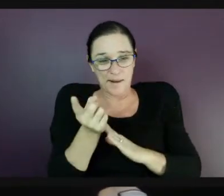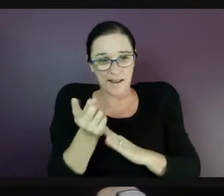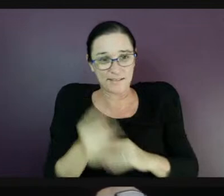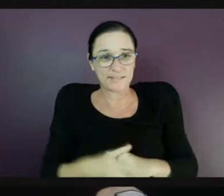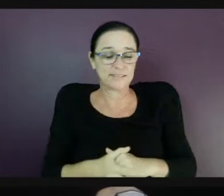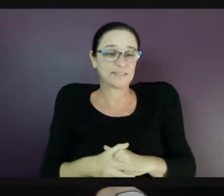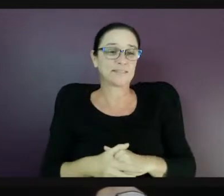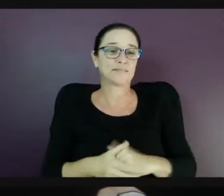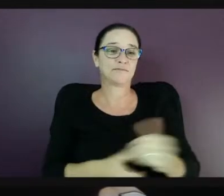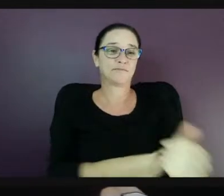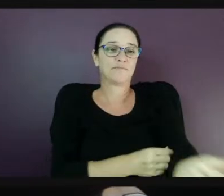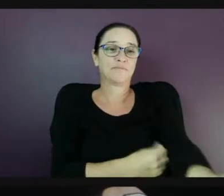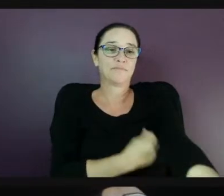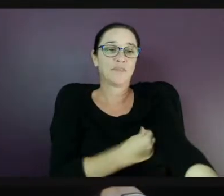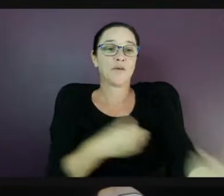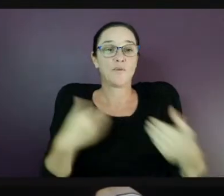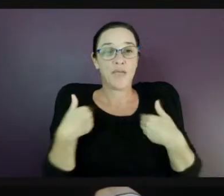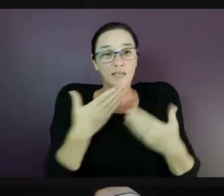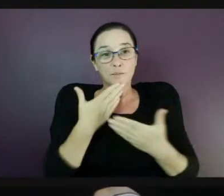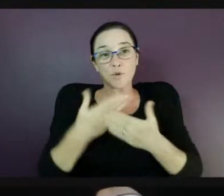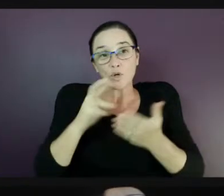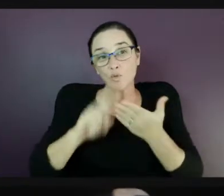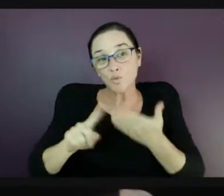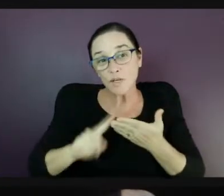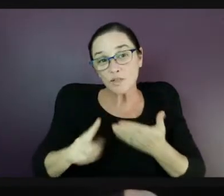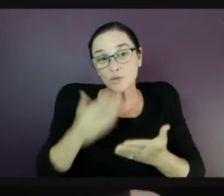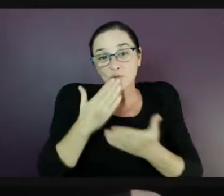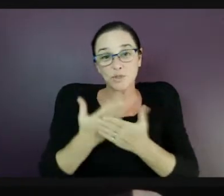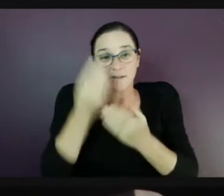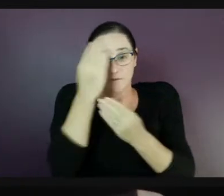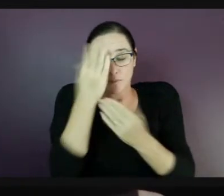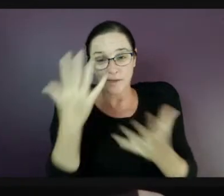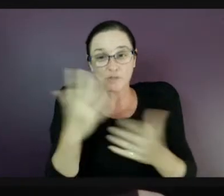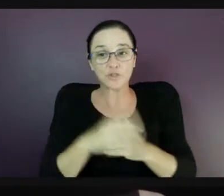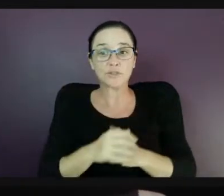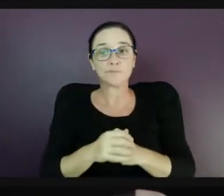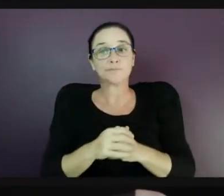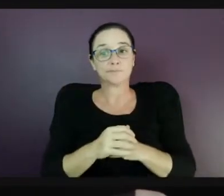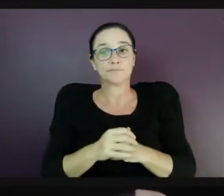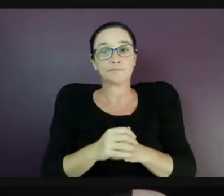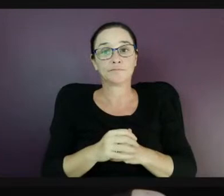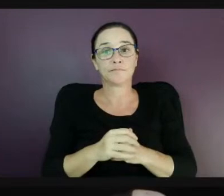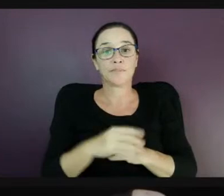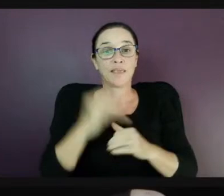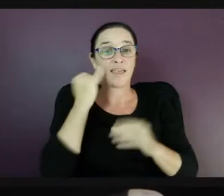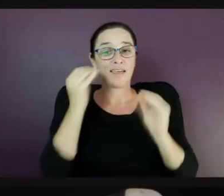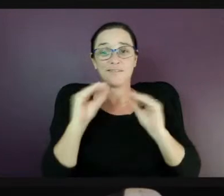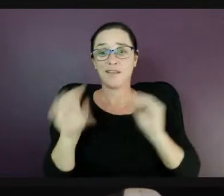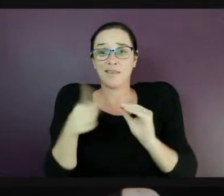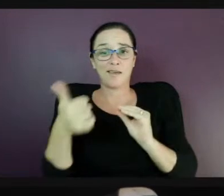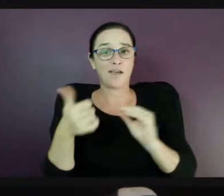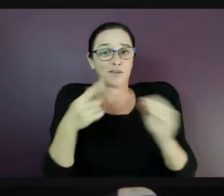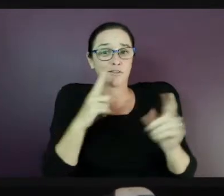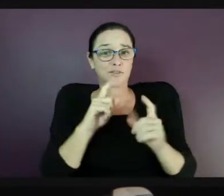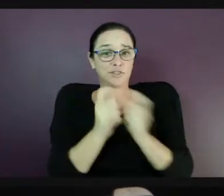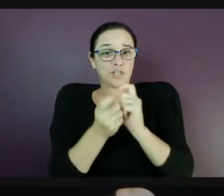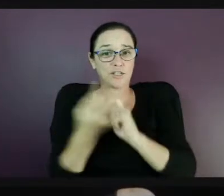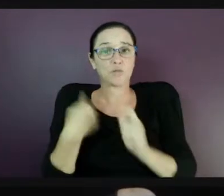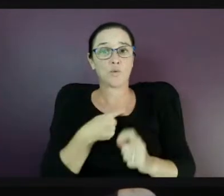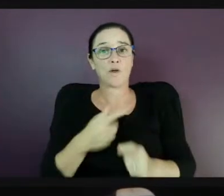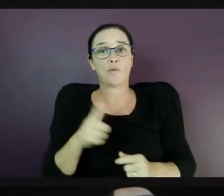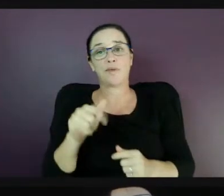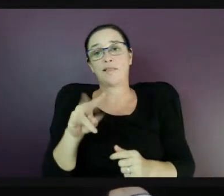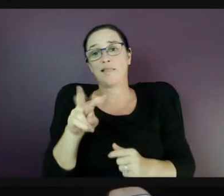know, some good research in there and some information. And again, if nothing else changes, we will be live again on the